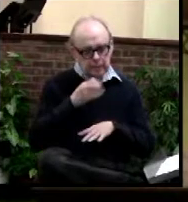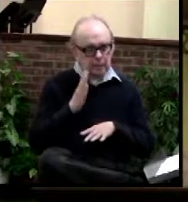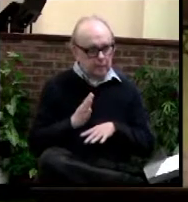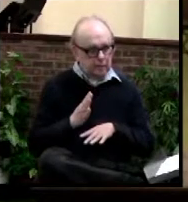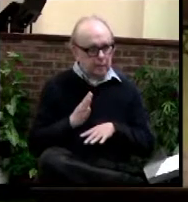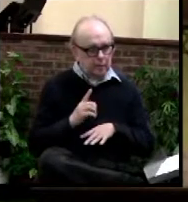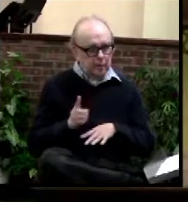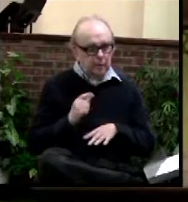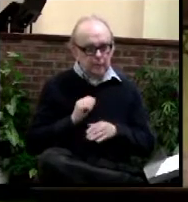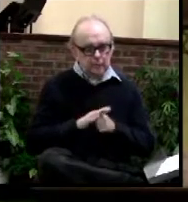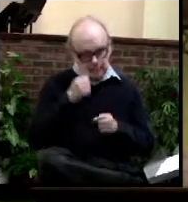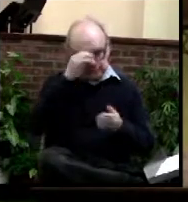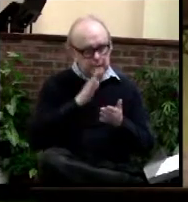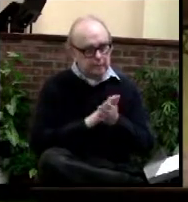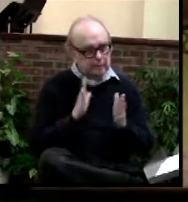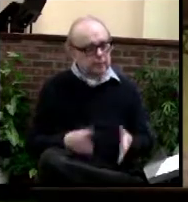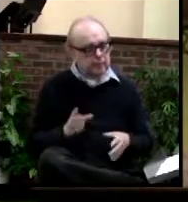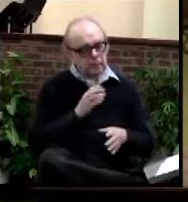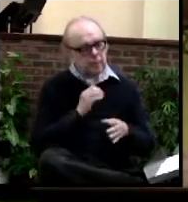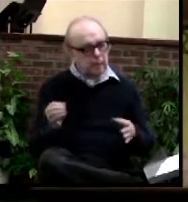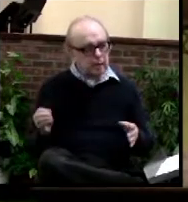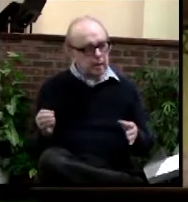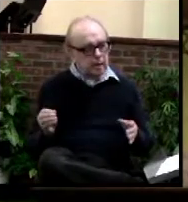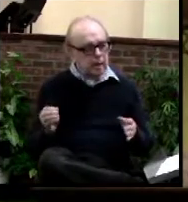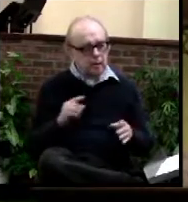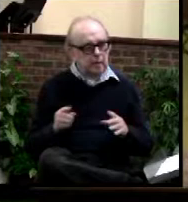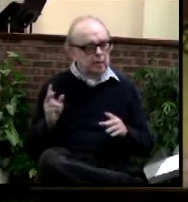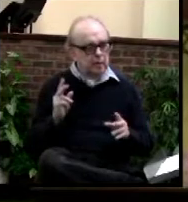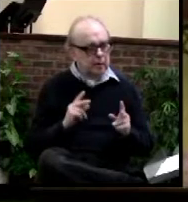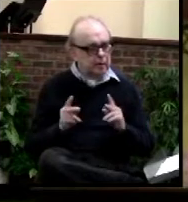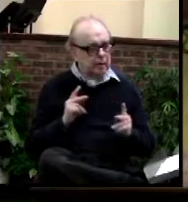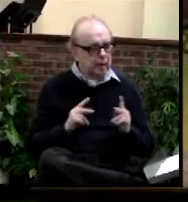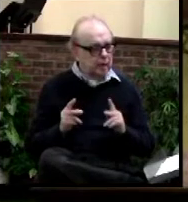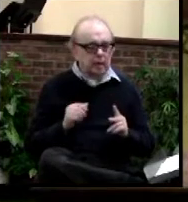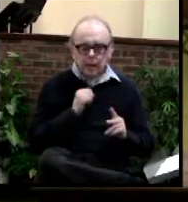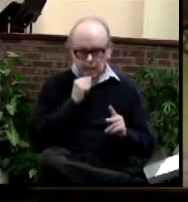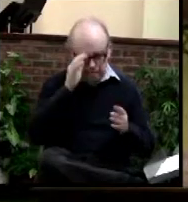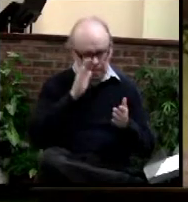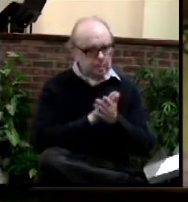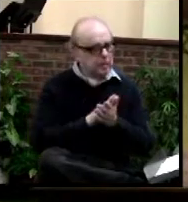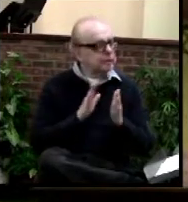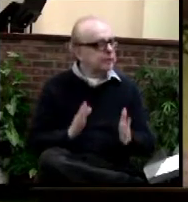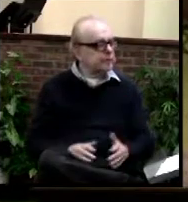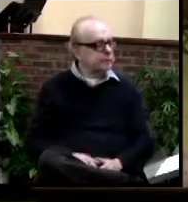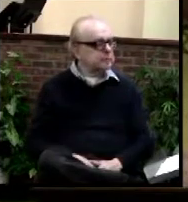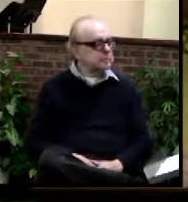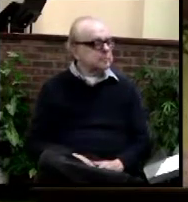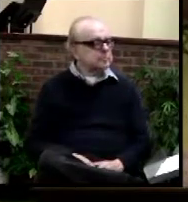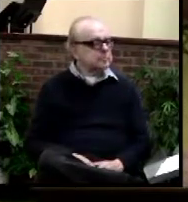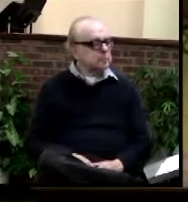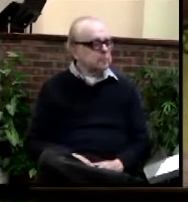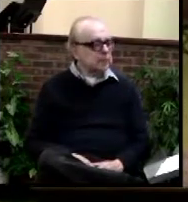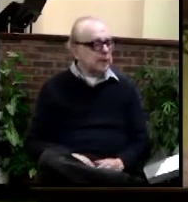believers, and with those who are not in the temple of God? And he says,